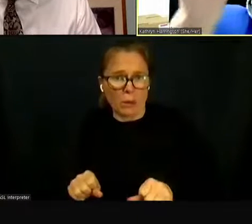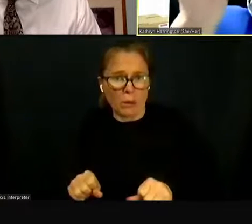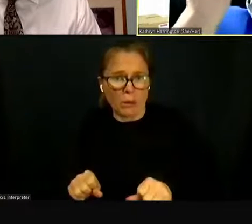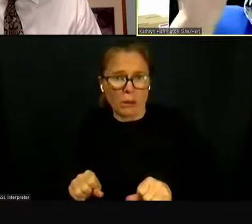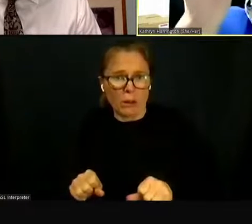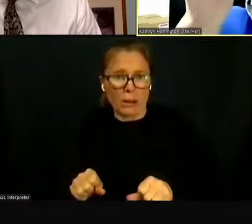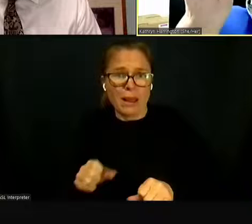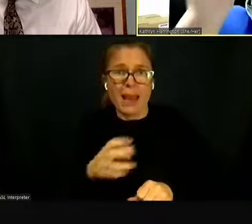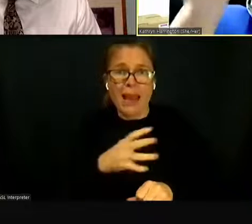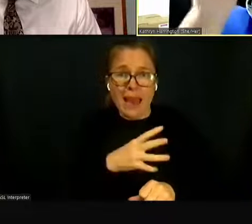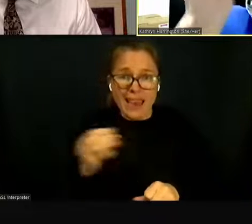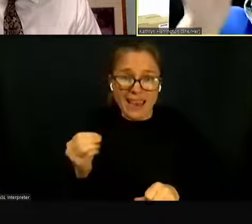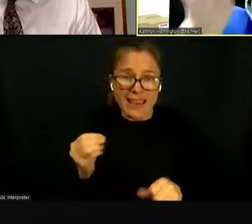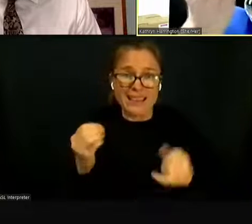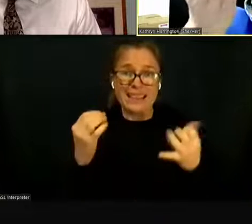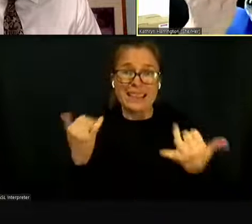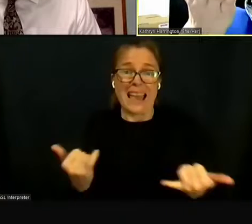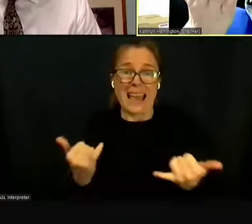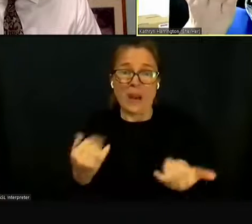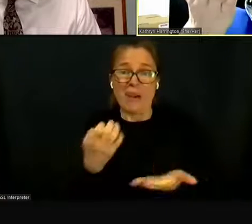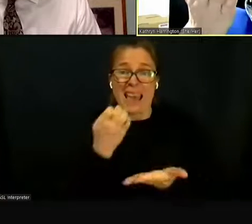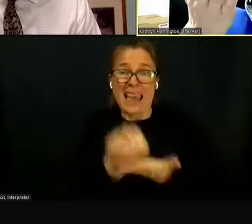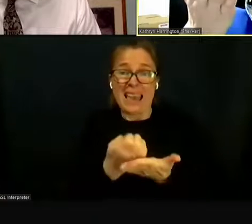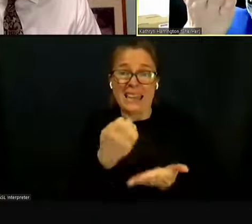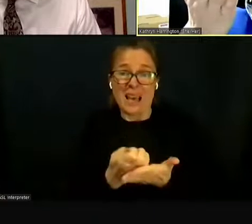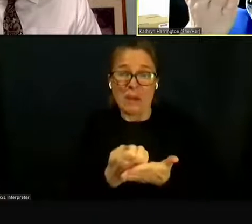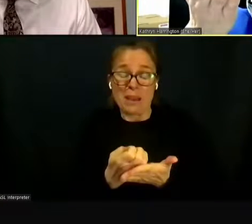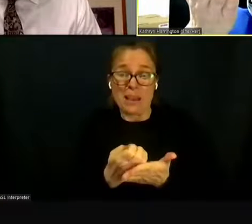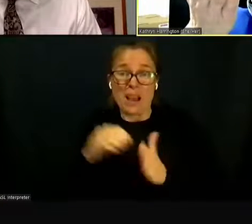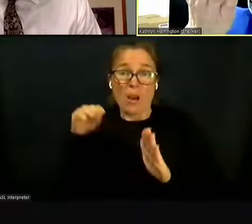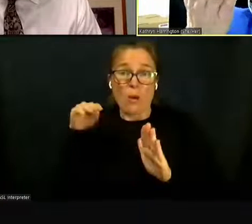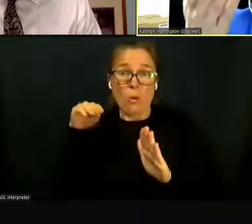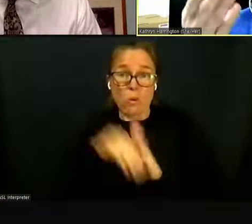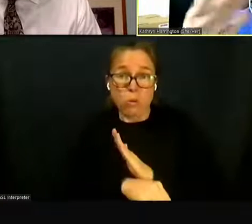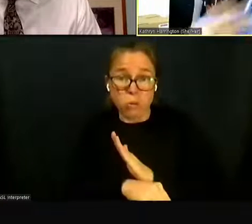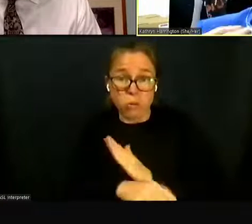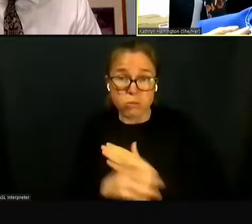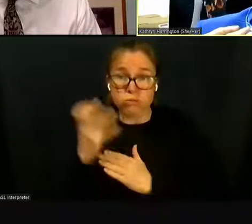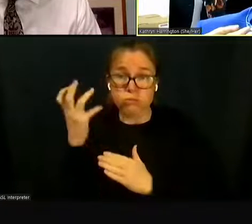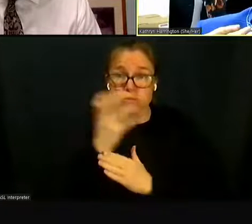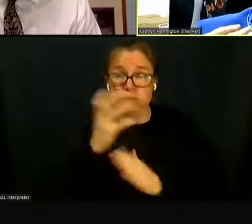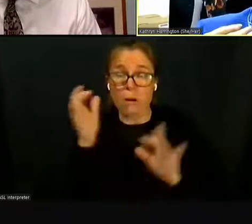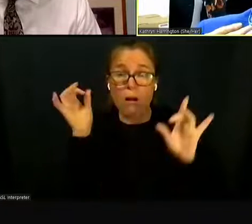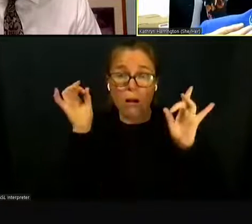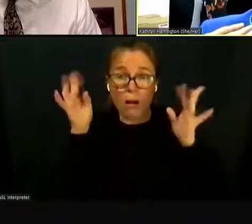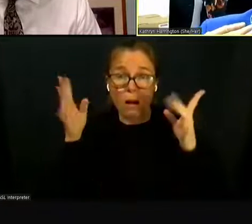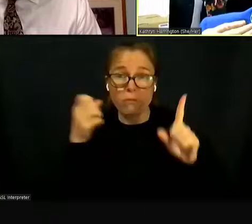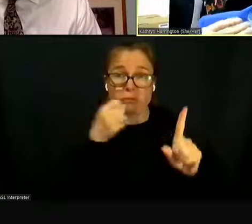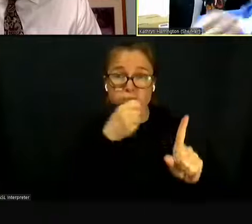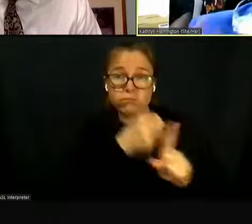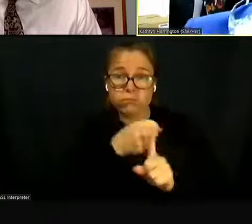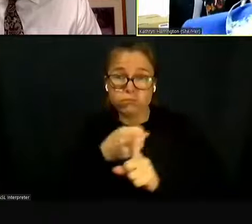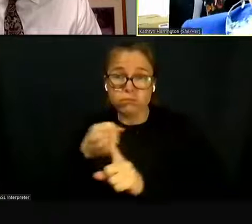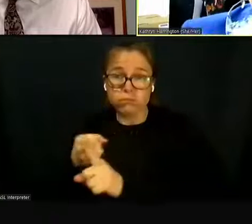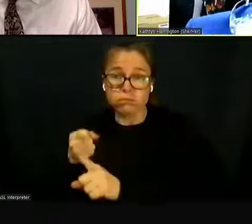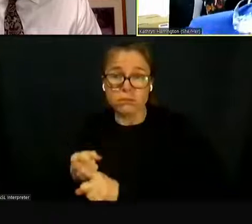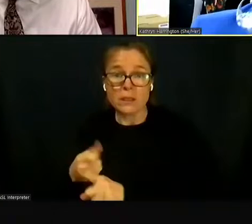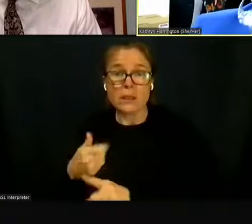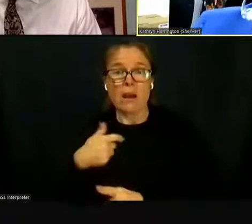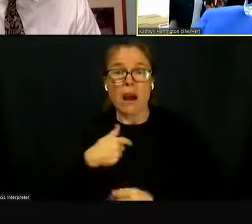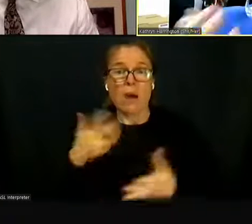And we have now an economic crisis. So I want us to move forward